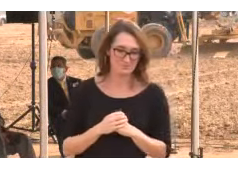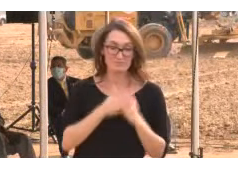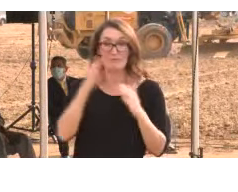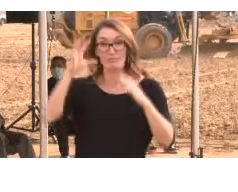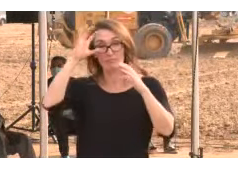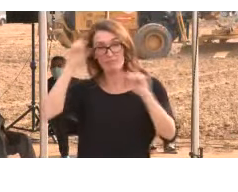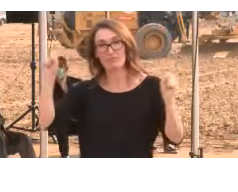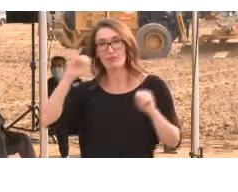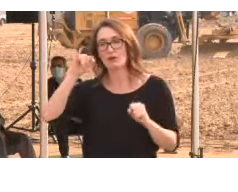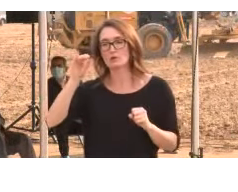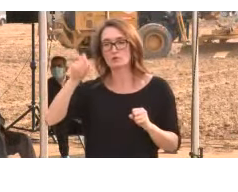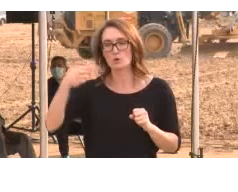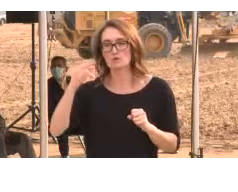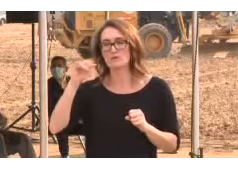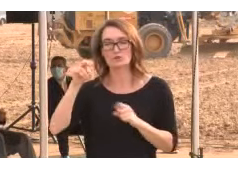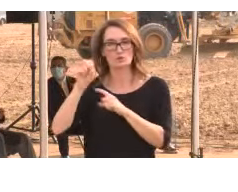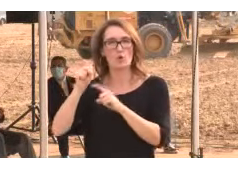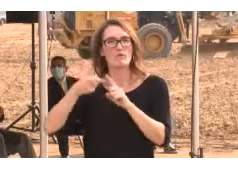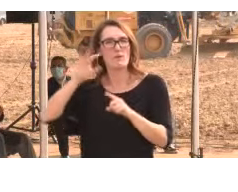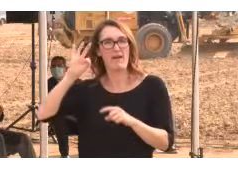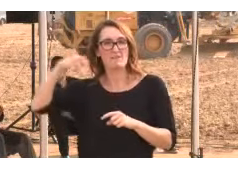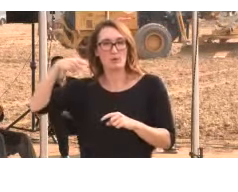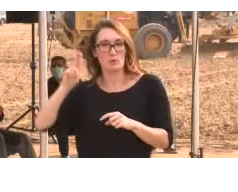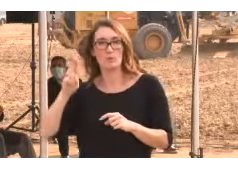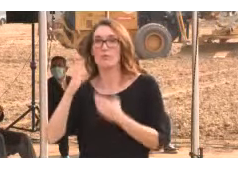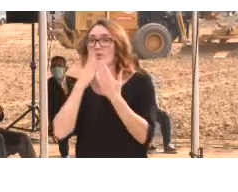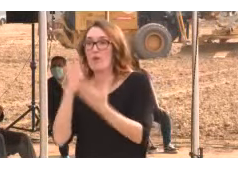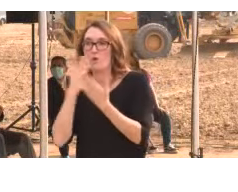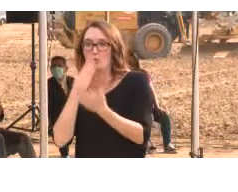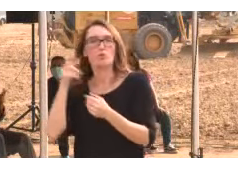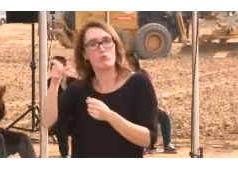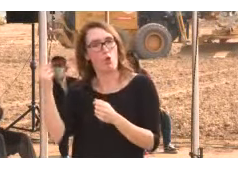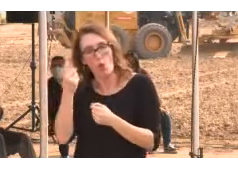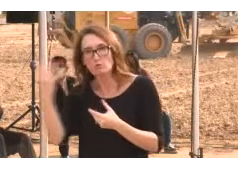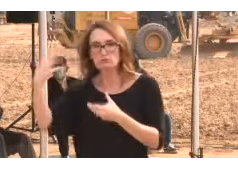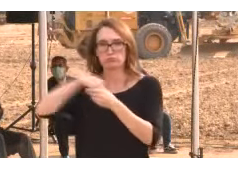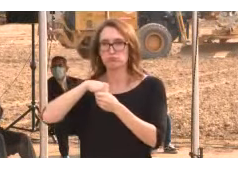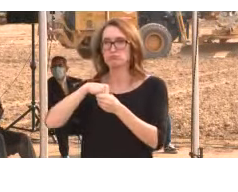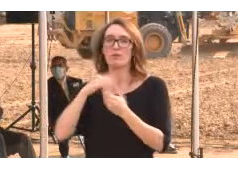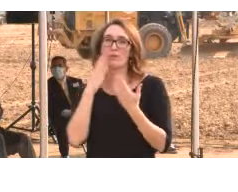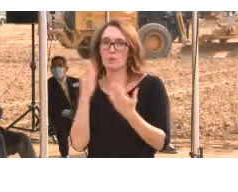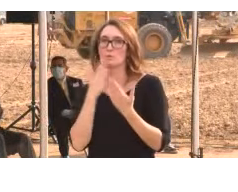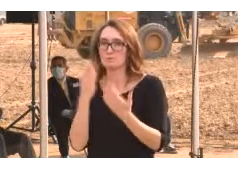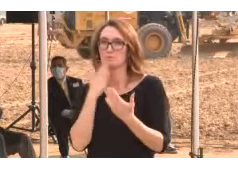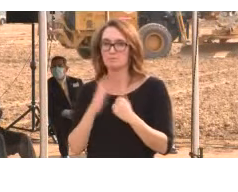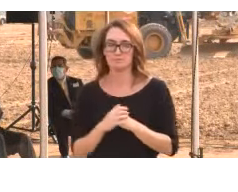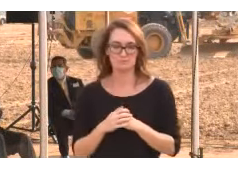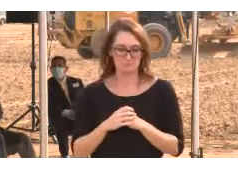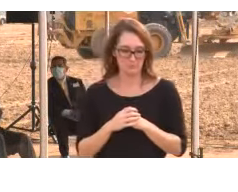President Joseph Jones from Fresno Pacific, thank you for being a thought partner and always being here with us. Thank you.